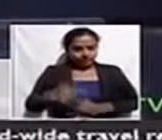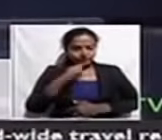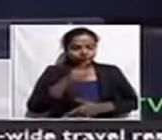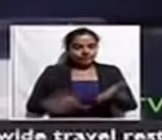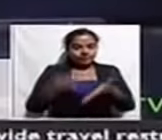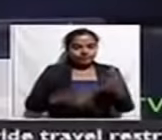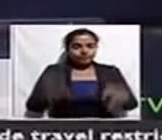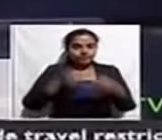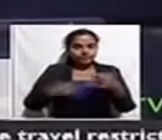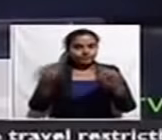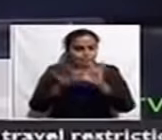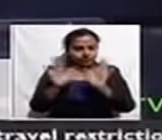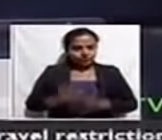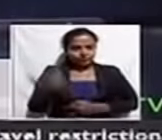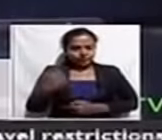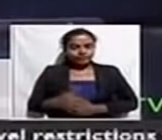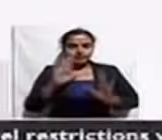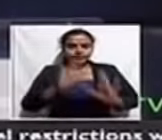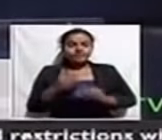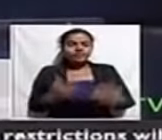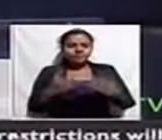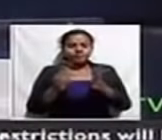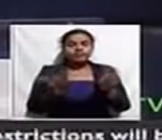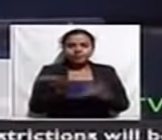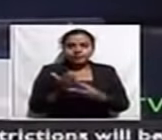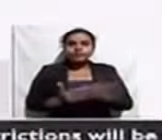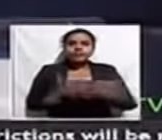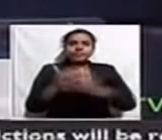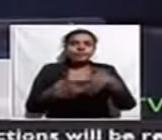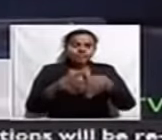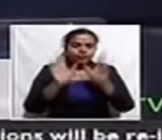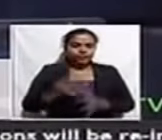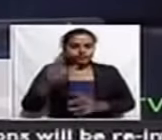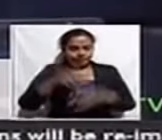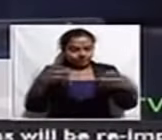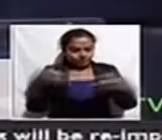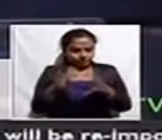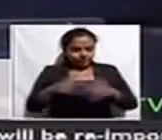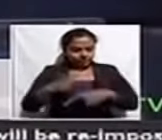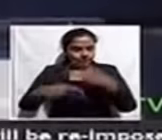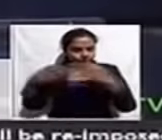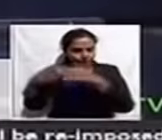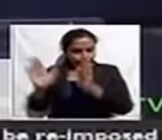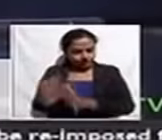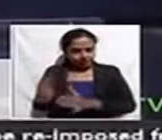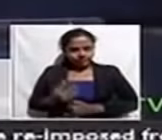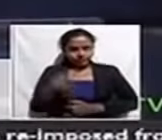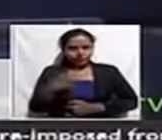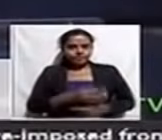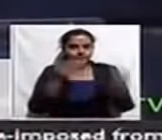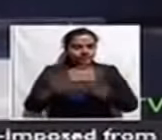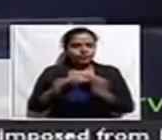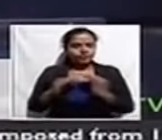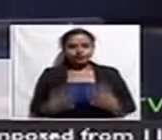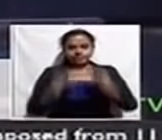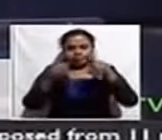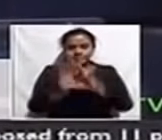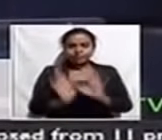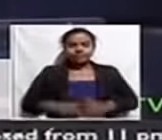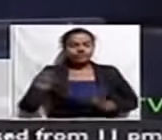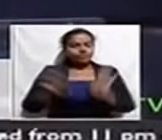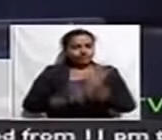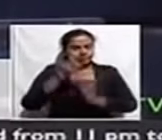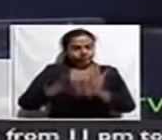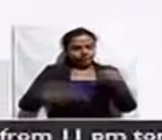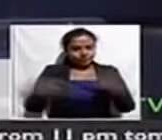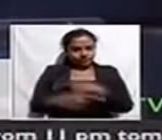waiting until he filed the case. Then the CICT company. It was the company that took over the development of the Colombo South Terminal of the Colombo Port.